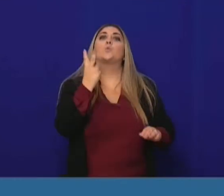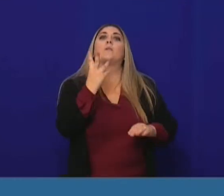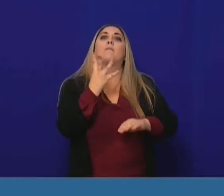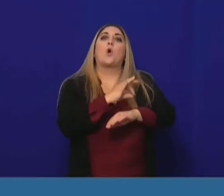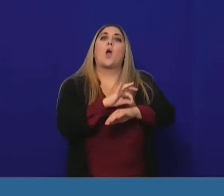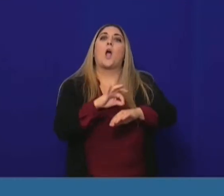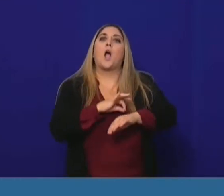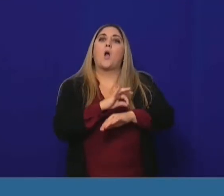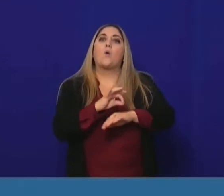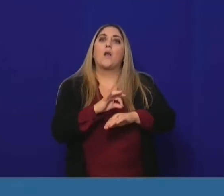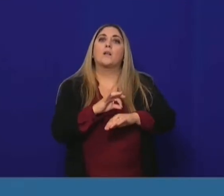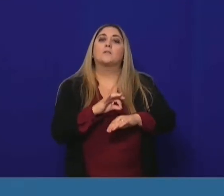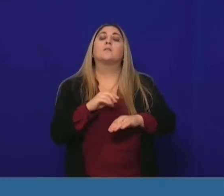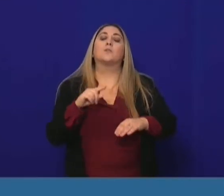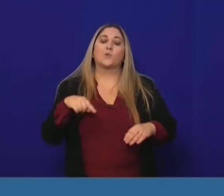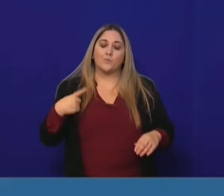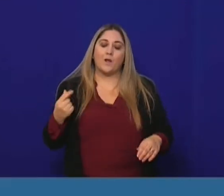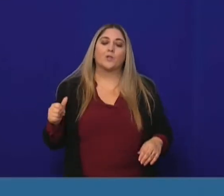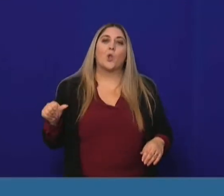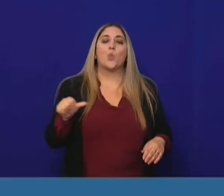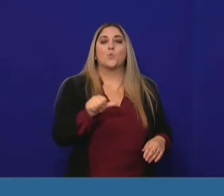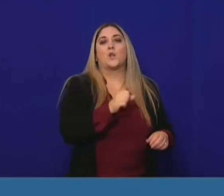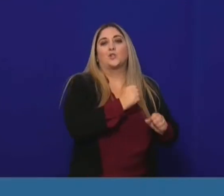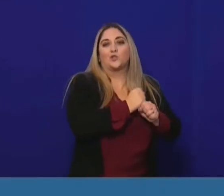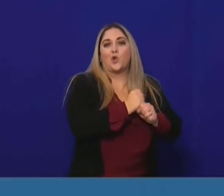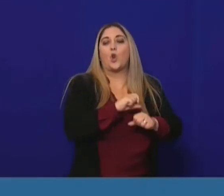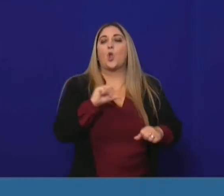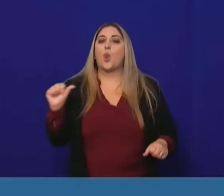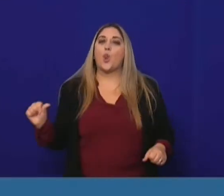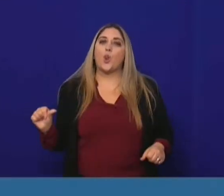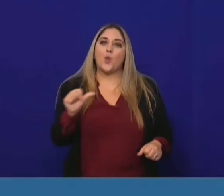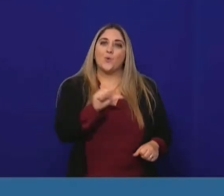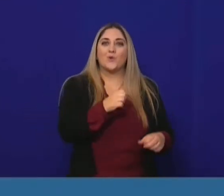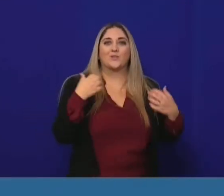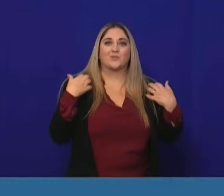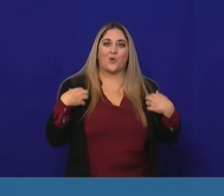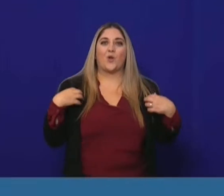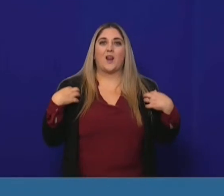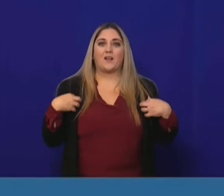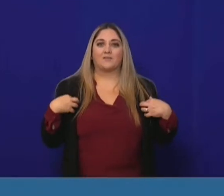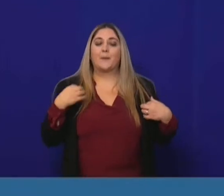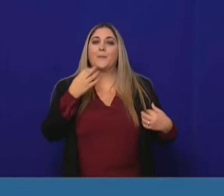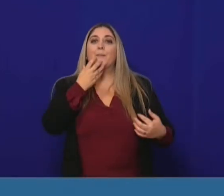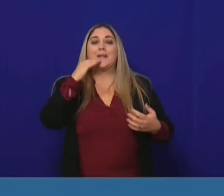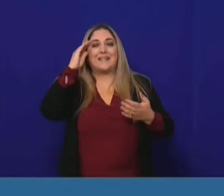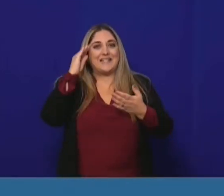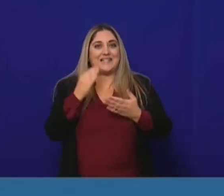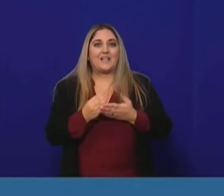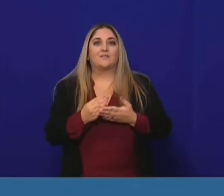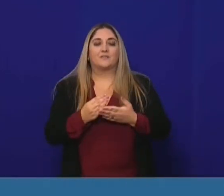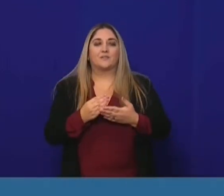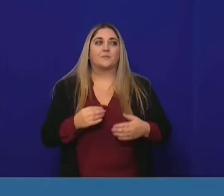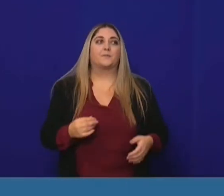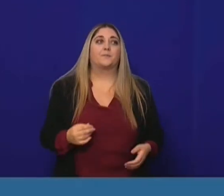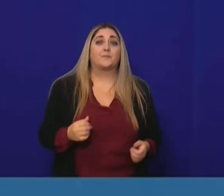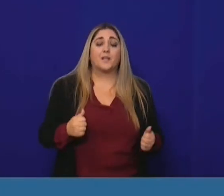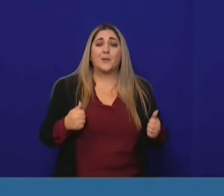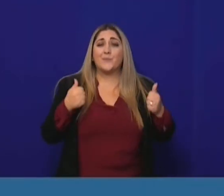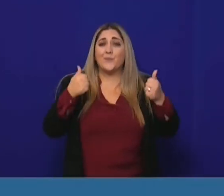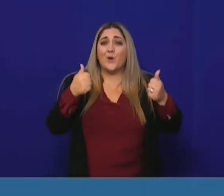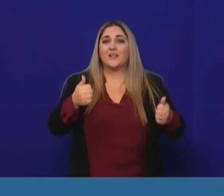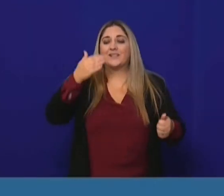biex nevitaw il-firxa. U nibqa' nerġa' nfakkarkom fuq l-importanza li dawk in-nies li jistgħu